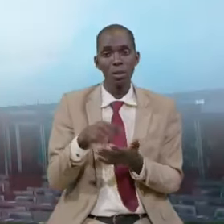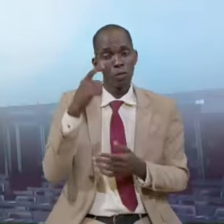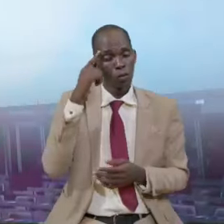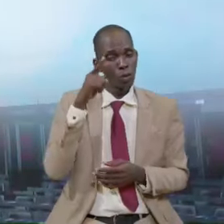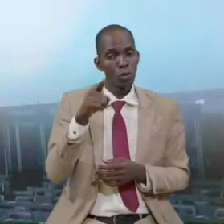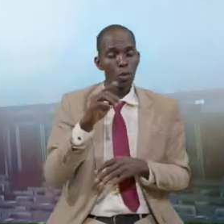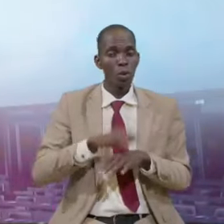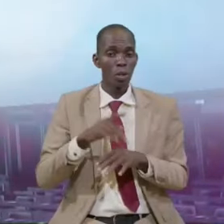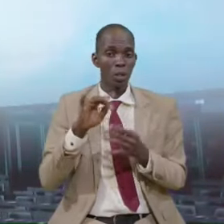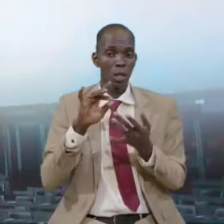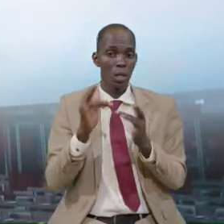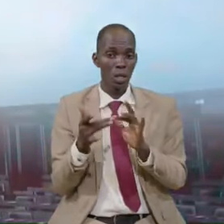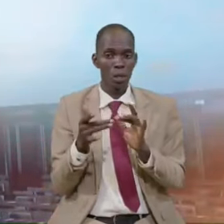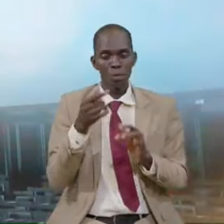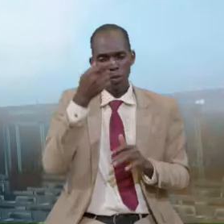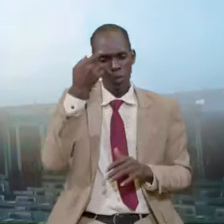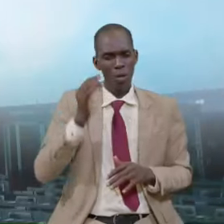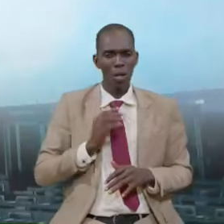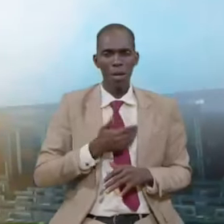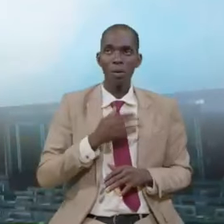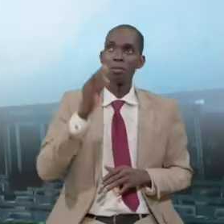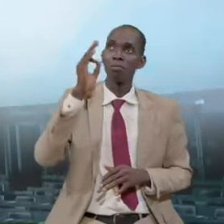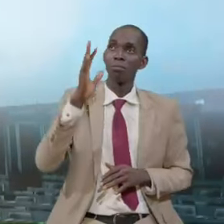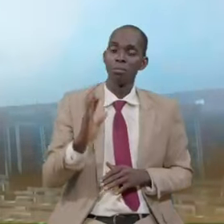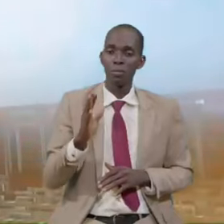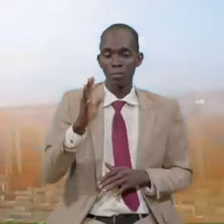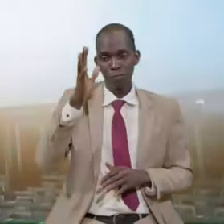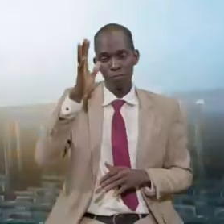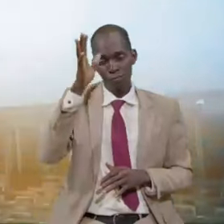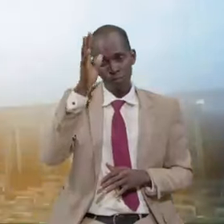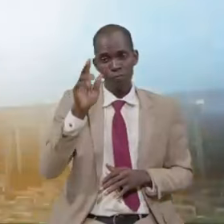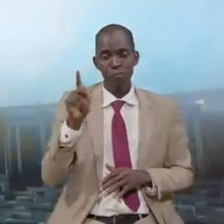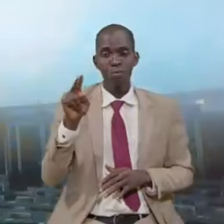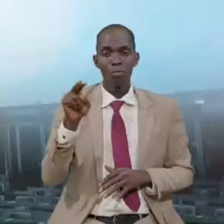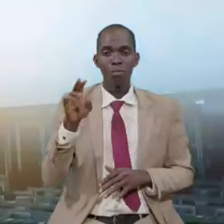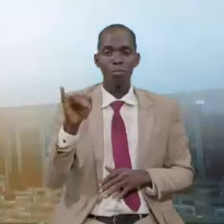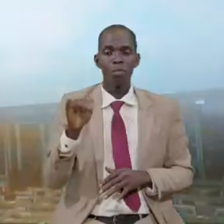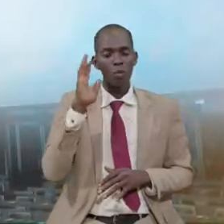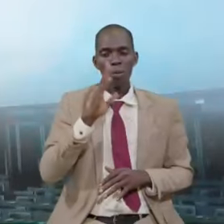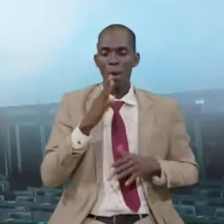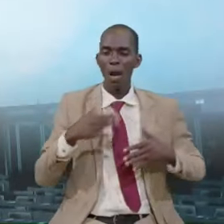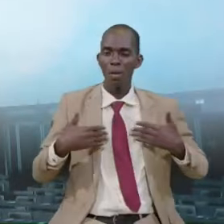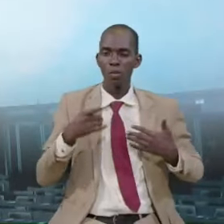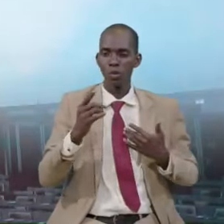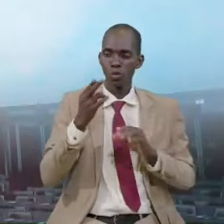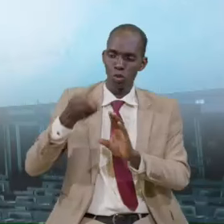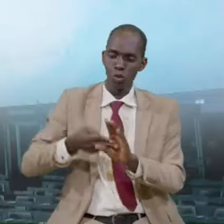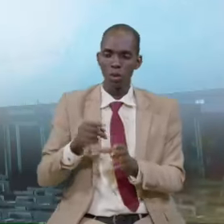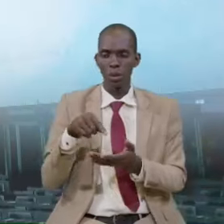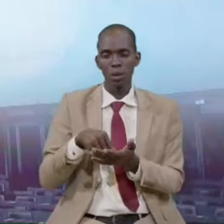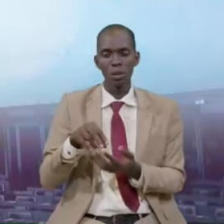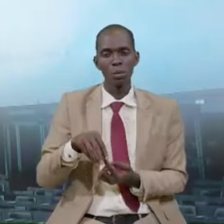will be delighted to have you join this special banquet. But for the Alpha